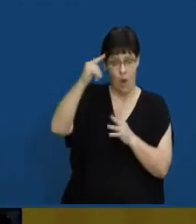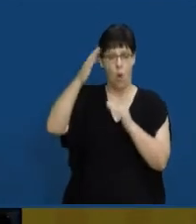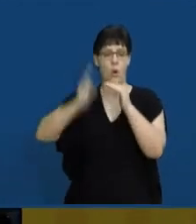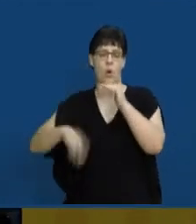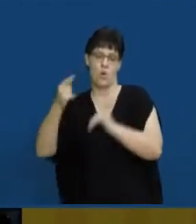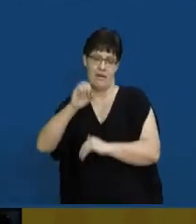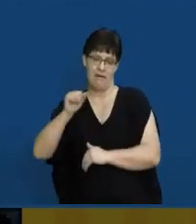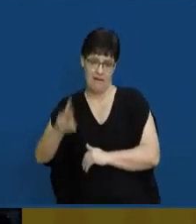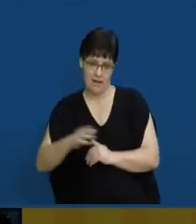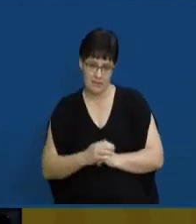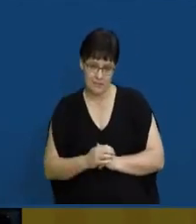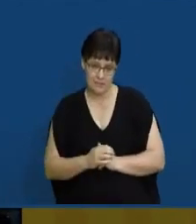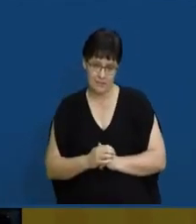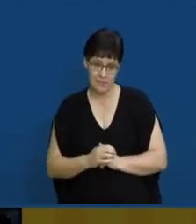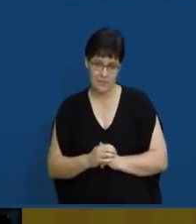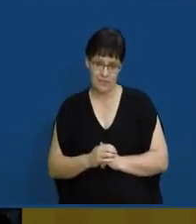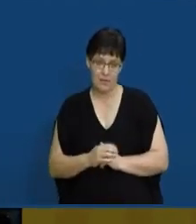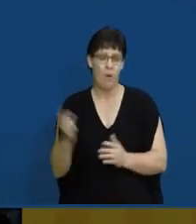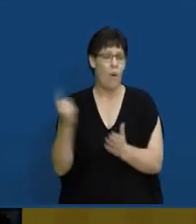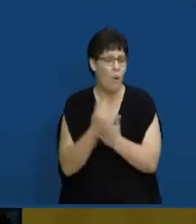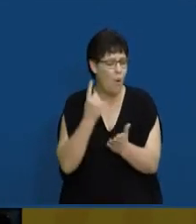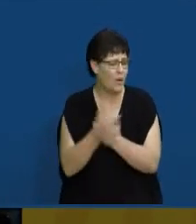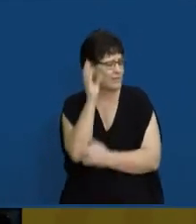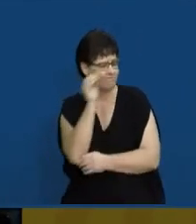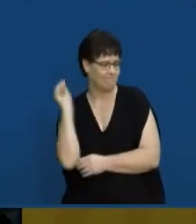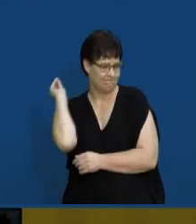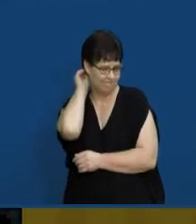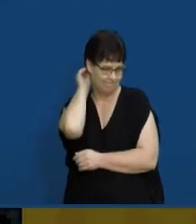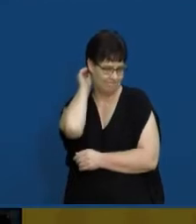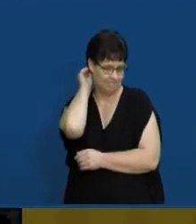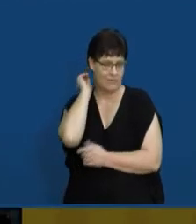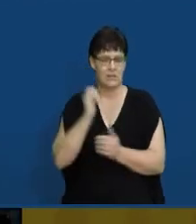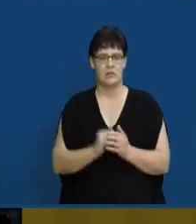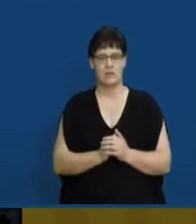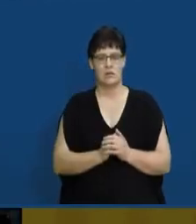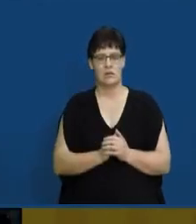you are lowly geared. Always keep that in mind. So when